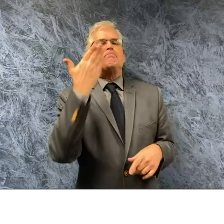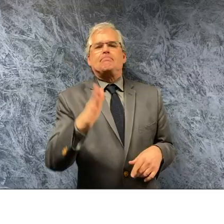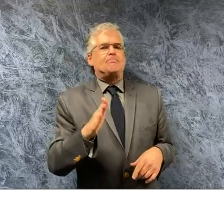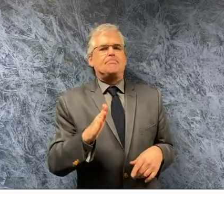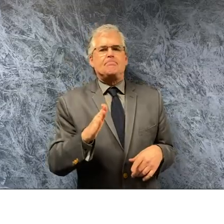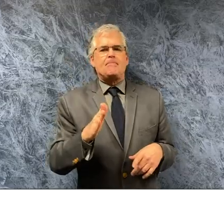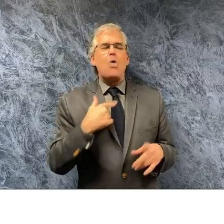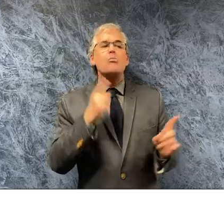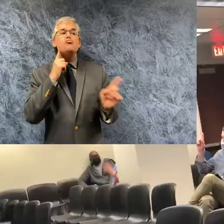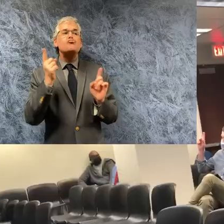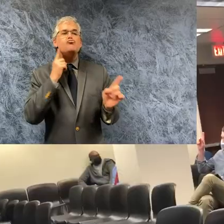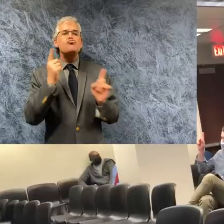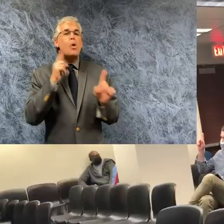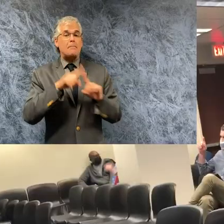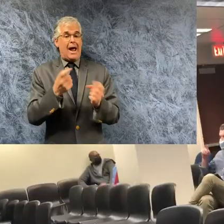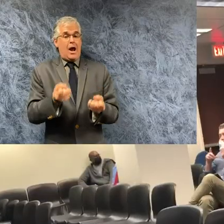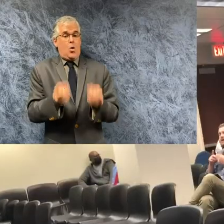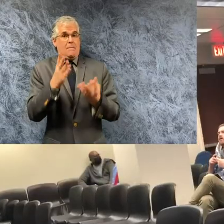media i don't know how many there are